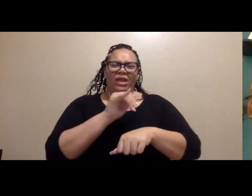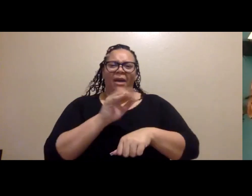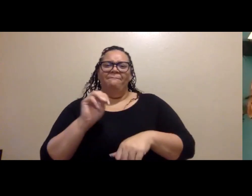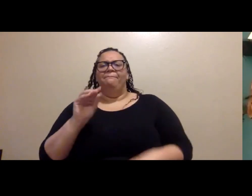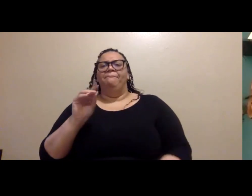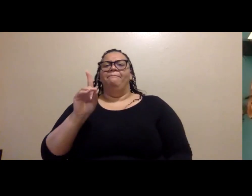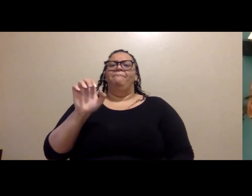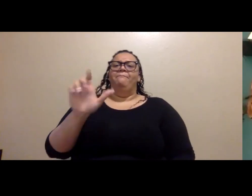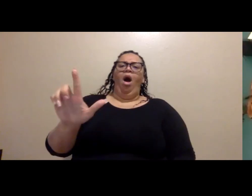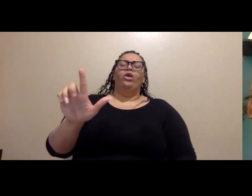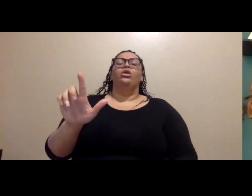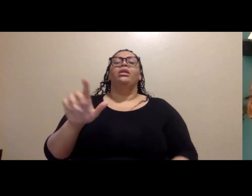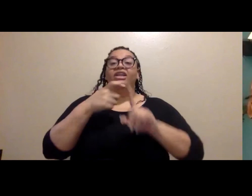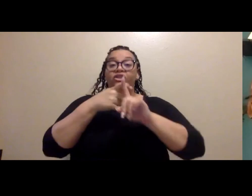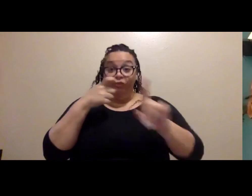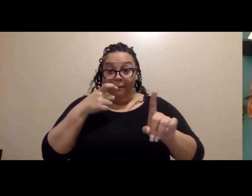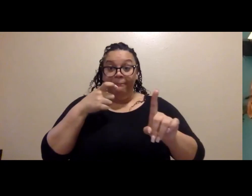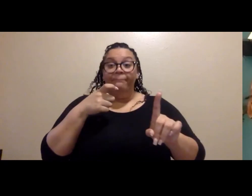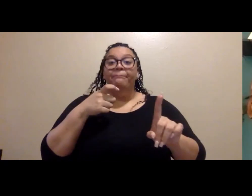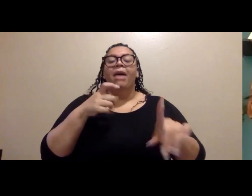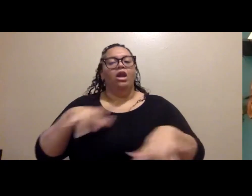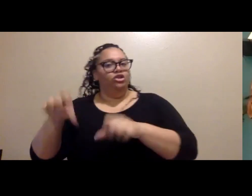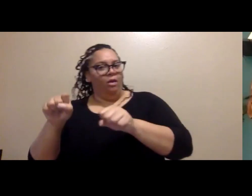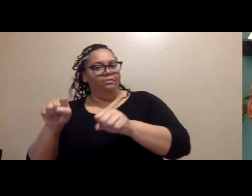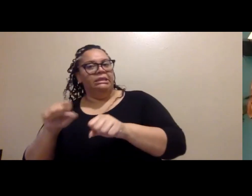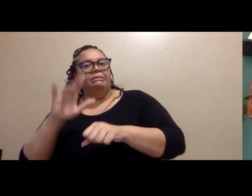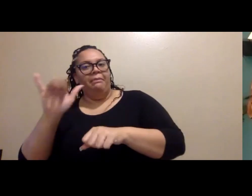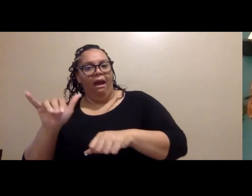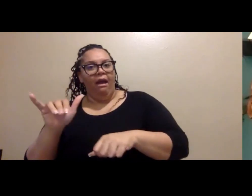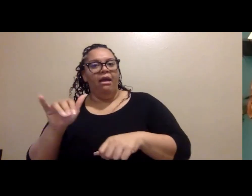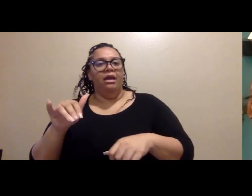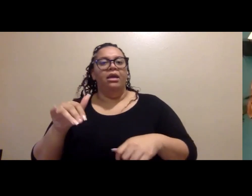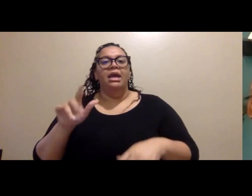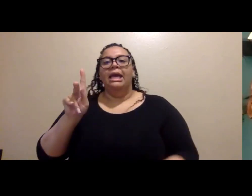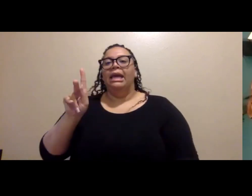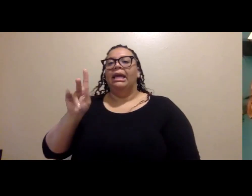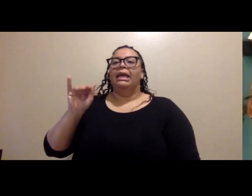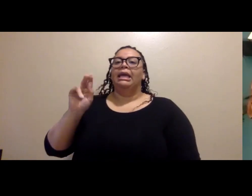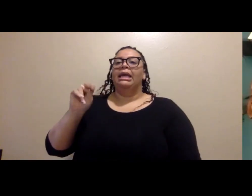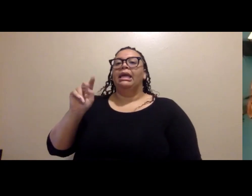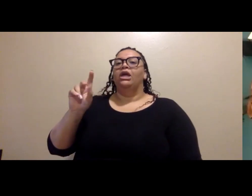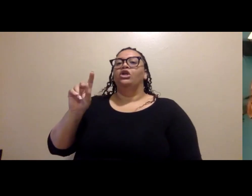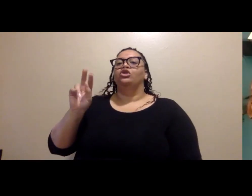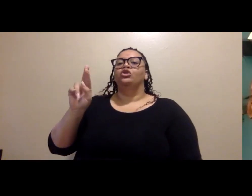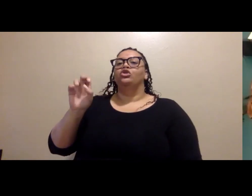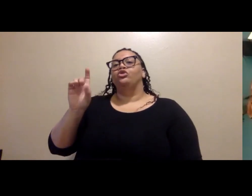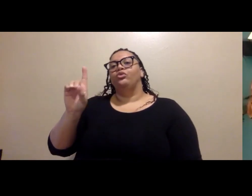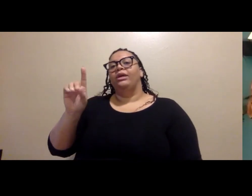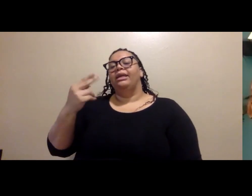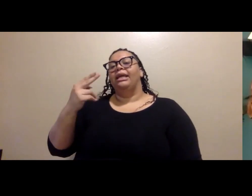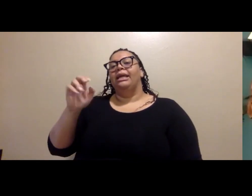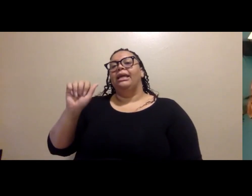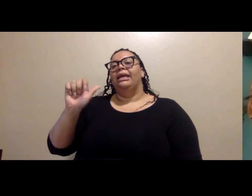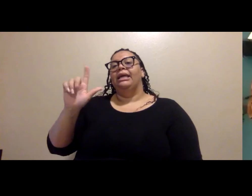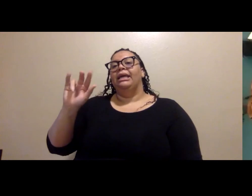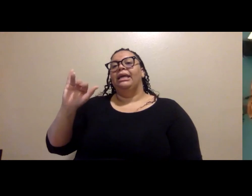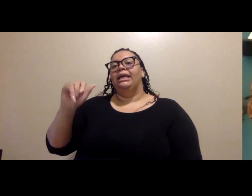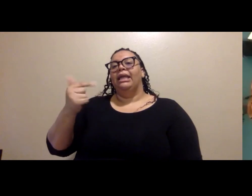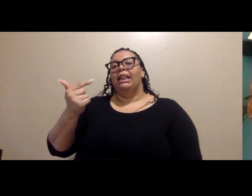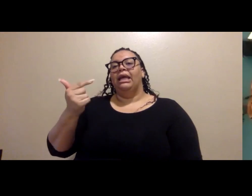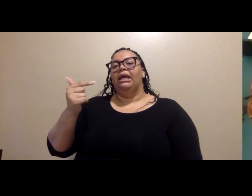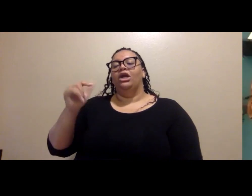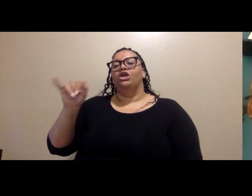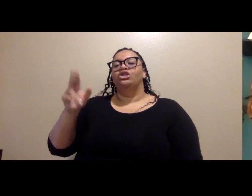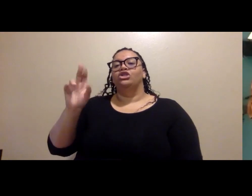It stems from and is adopted by the Kindred Healing Justice organization, Southern